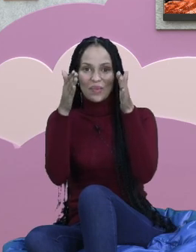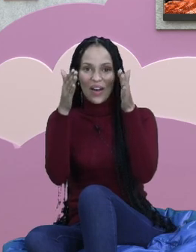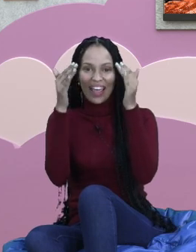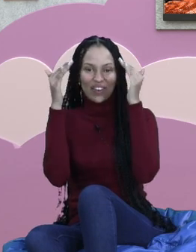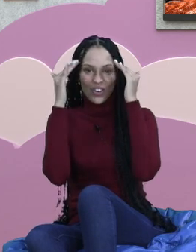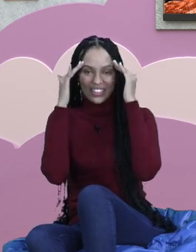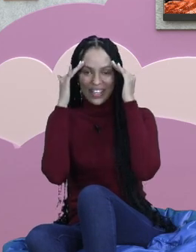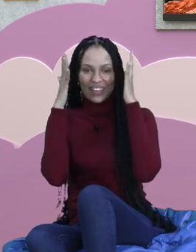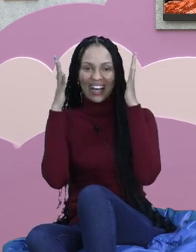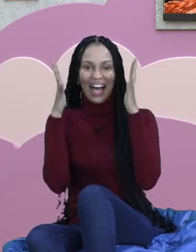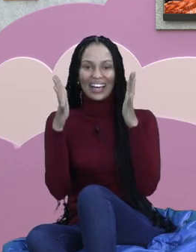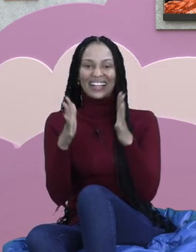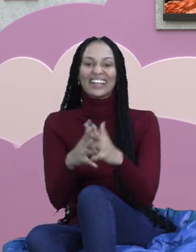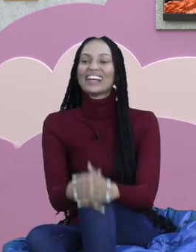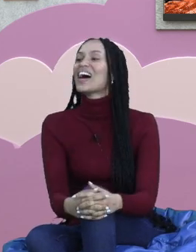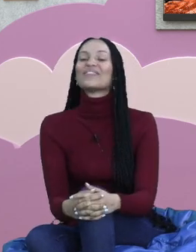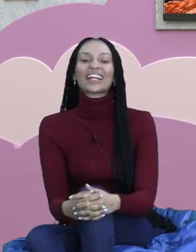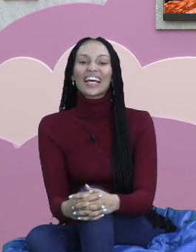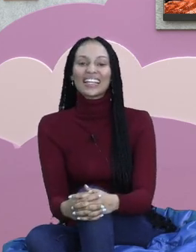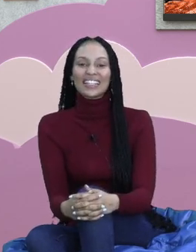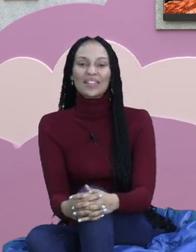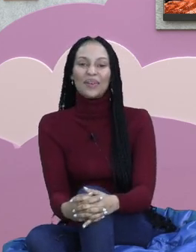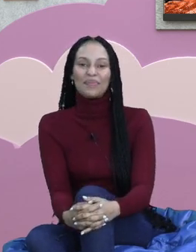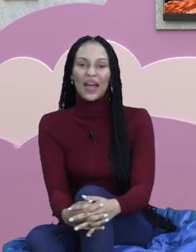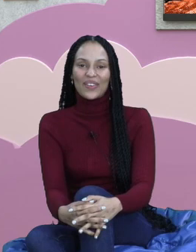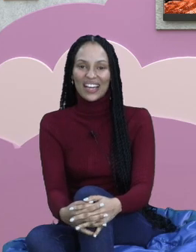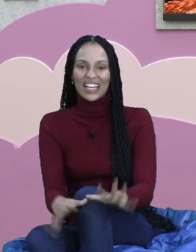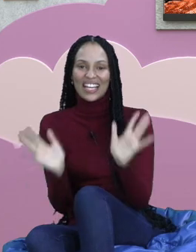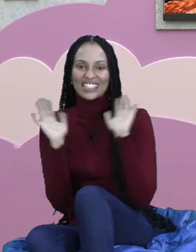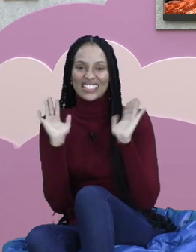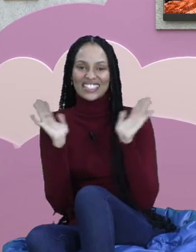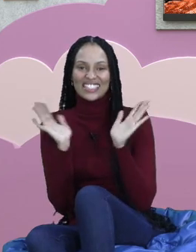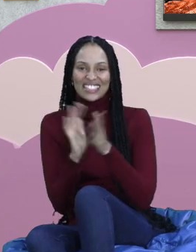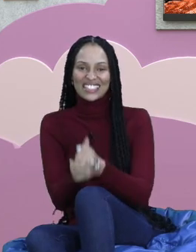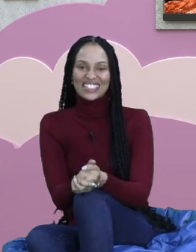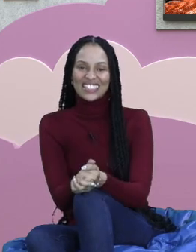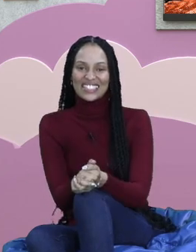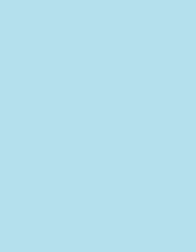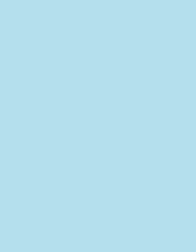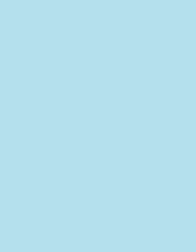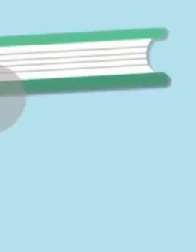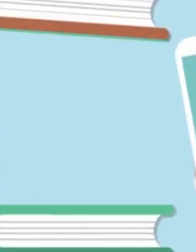so mooi, ek word te mekaar. Maar Sien julle geniet nou dit, pre-primary learners.